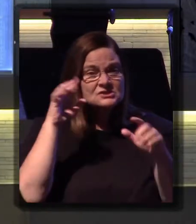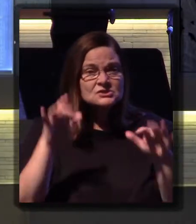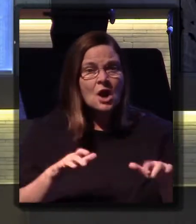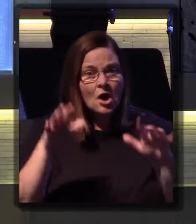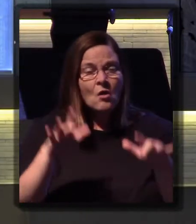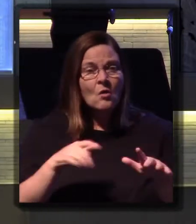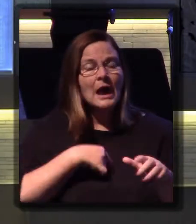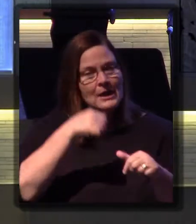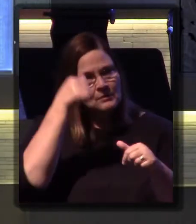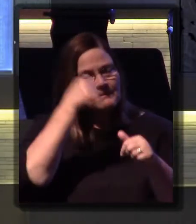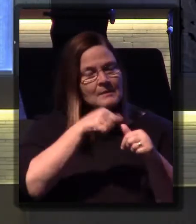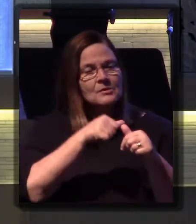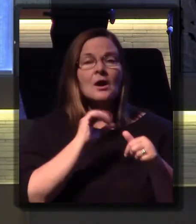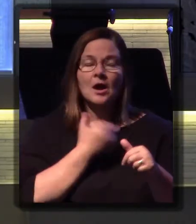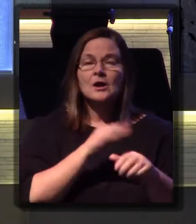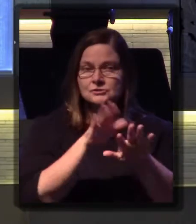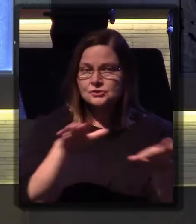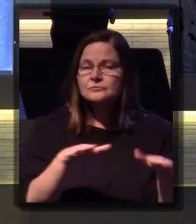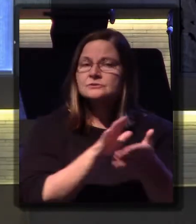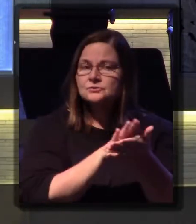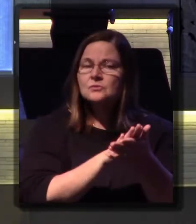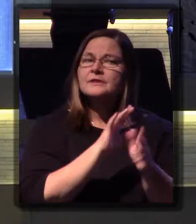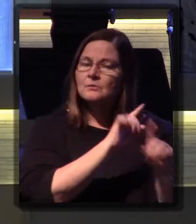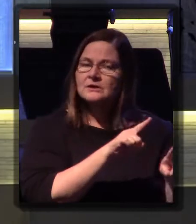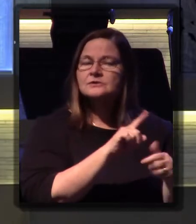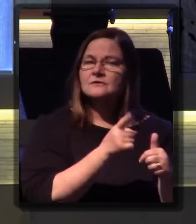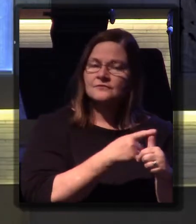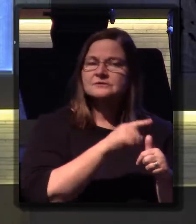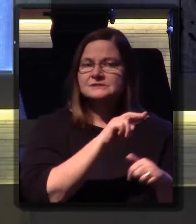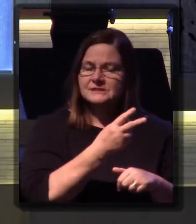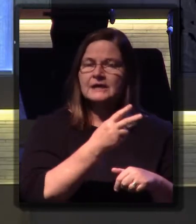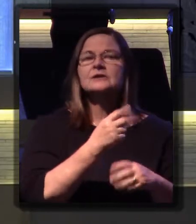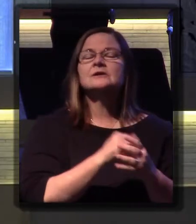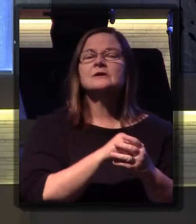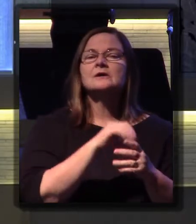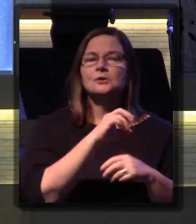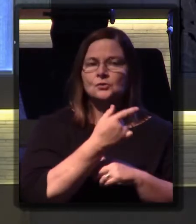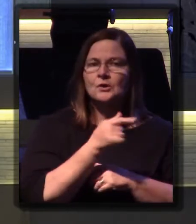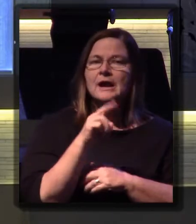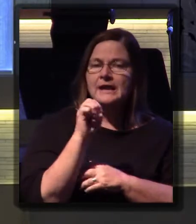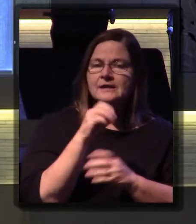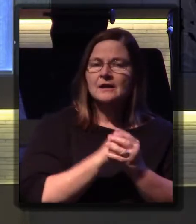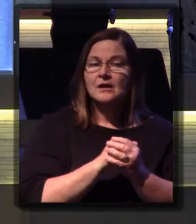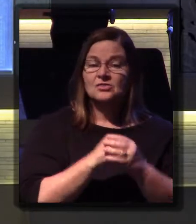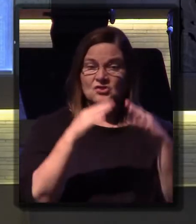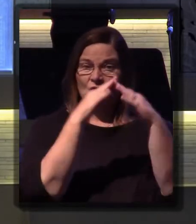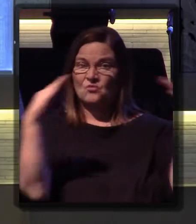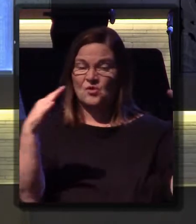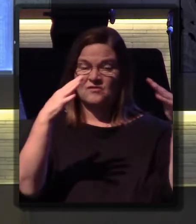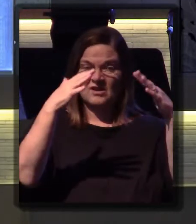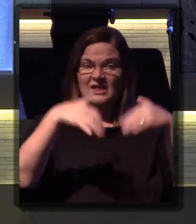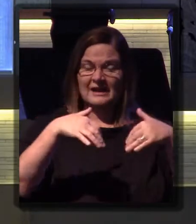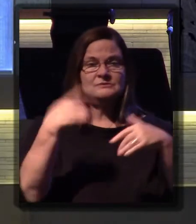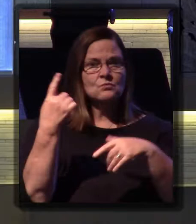sandstorms, blistering heat, even freezing snow. I remember some years ago, our children's school, where they attended first and second